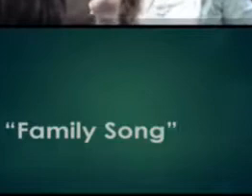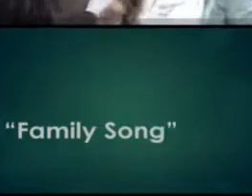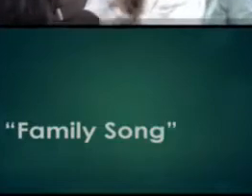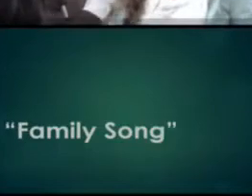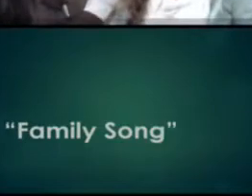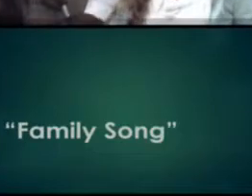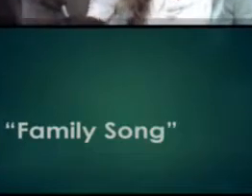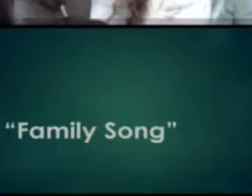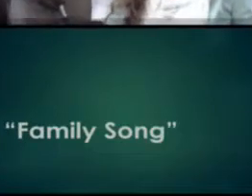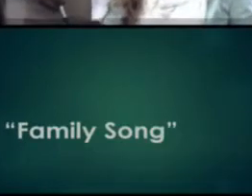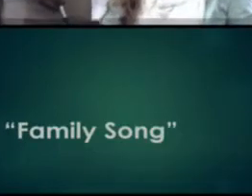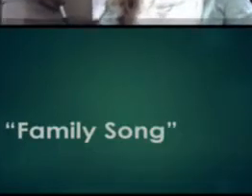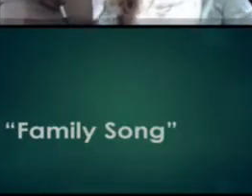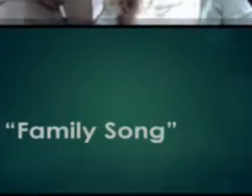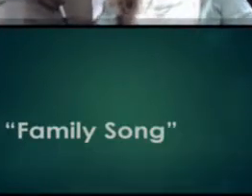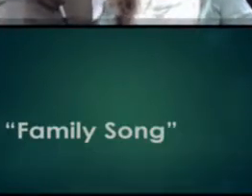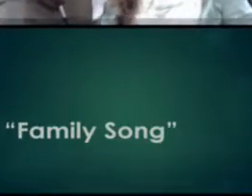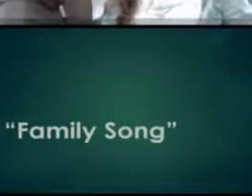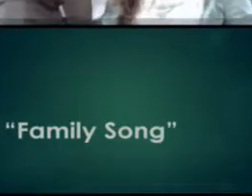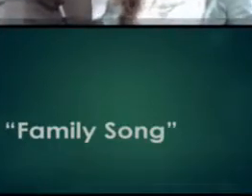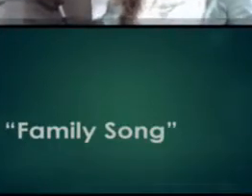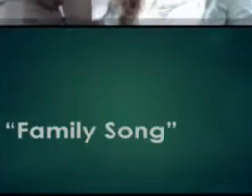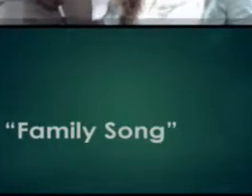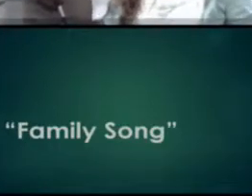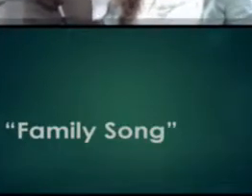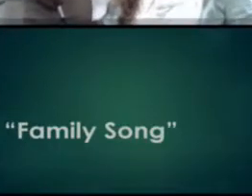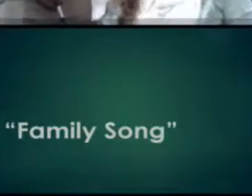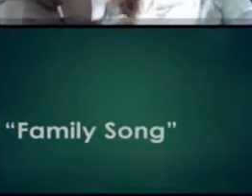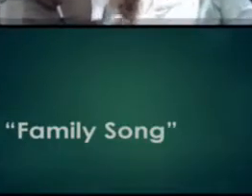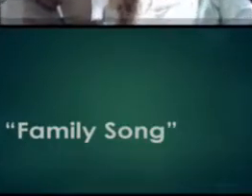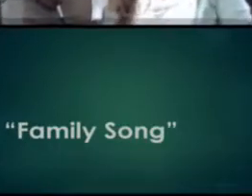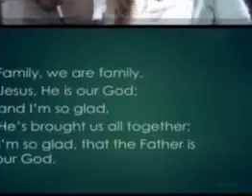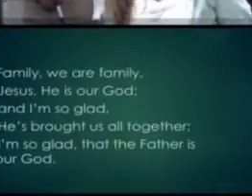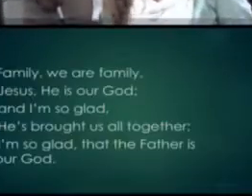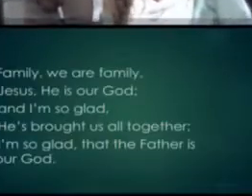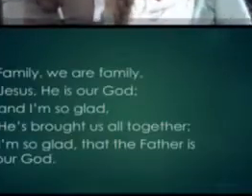come back to our seats. Again, welcome and happy Sabbath.